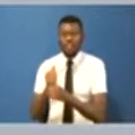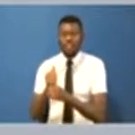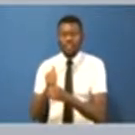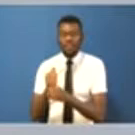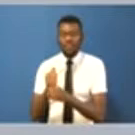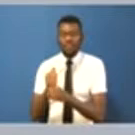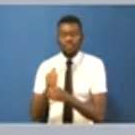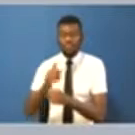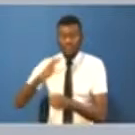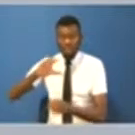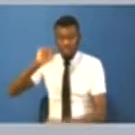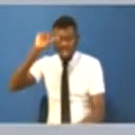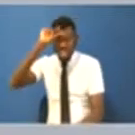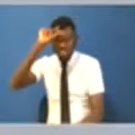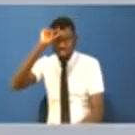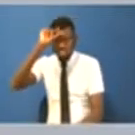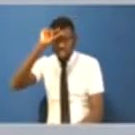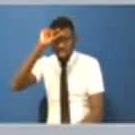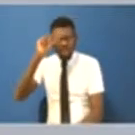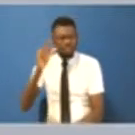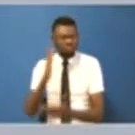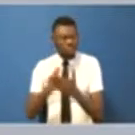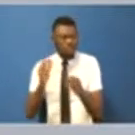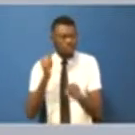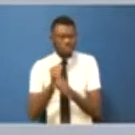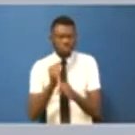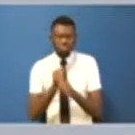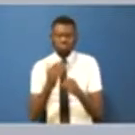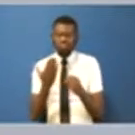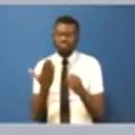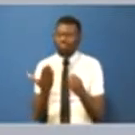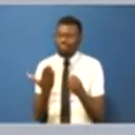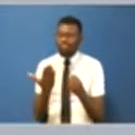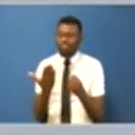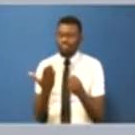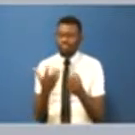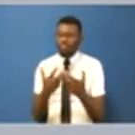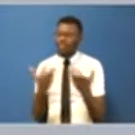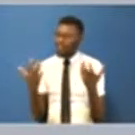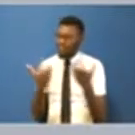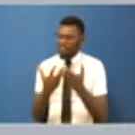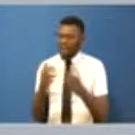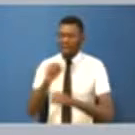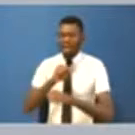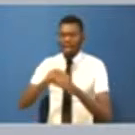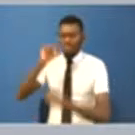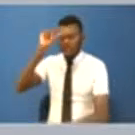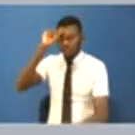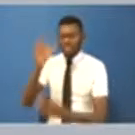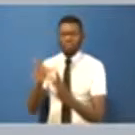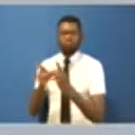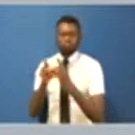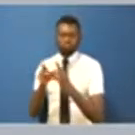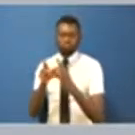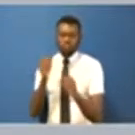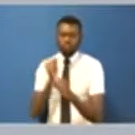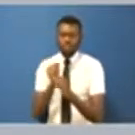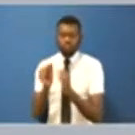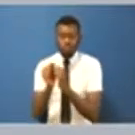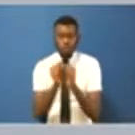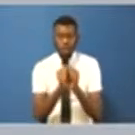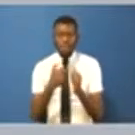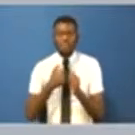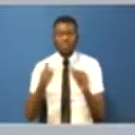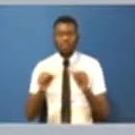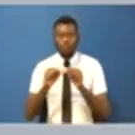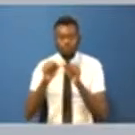this the county government work in relations with the national government so what i would say is that i'll maintain